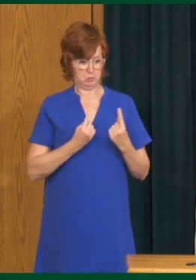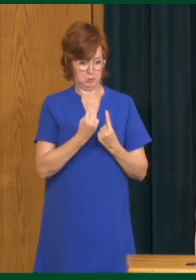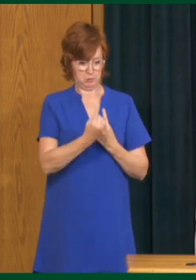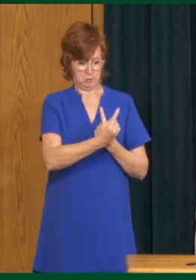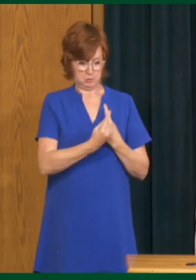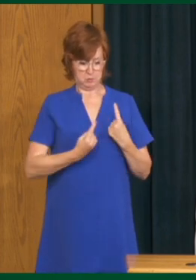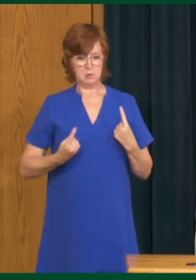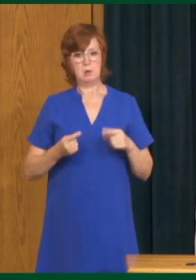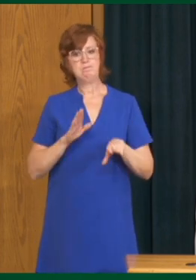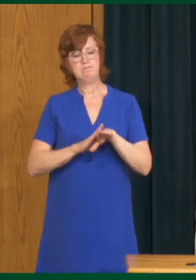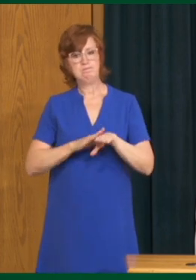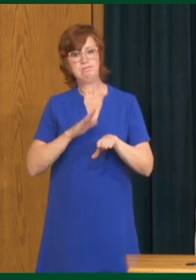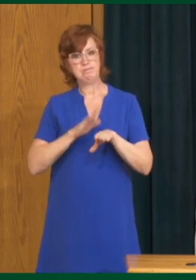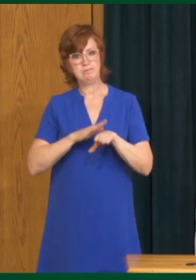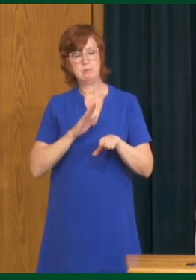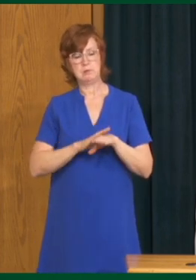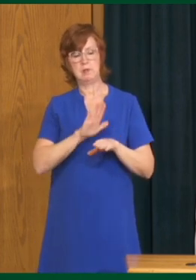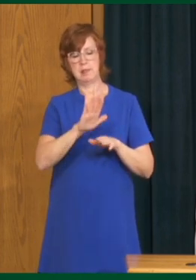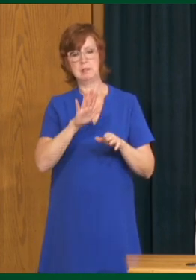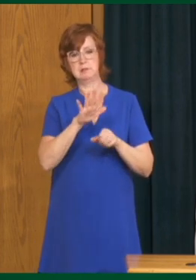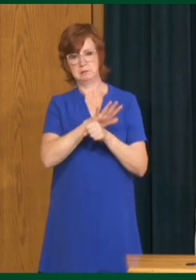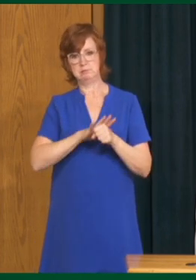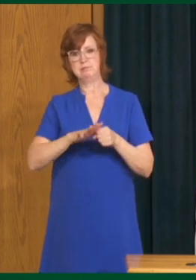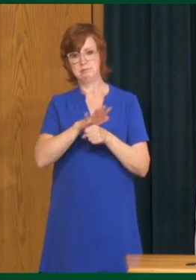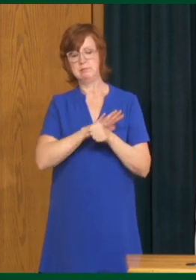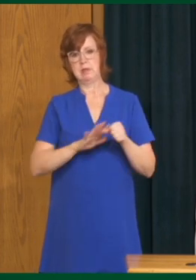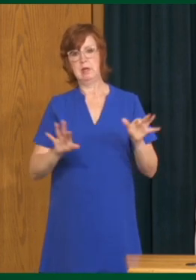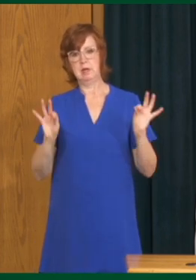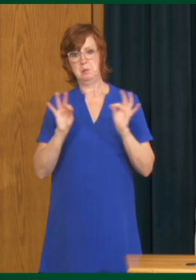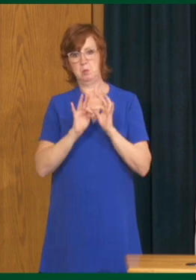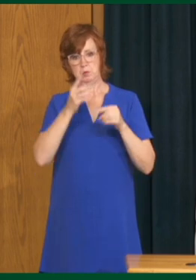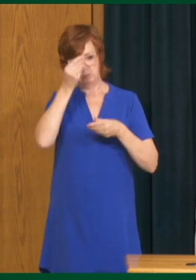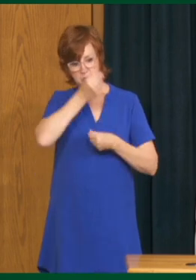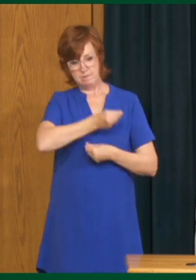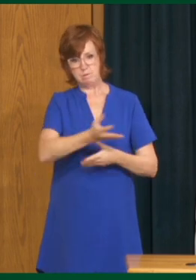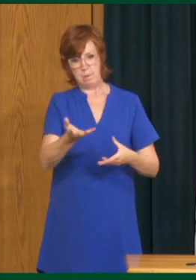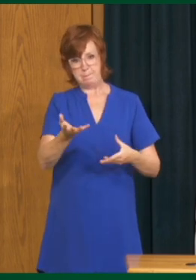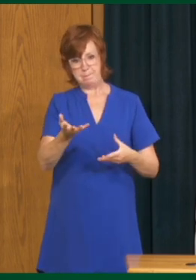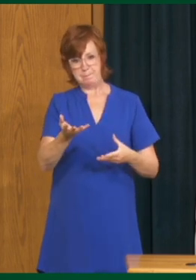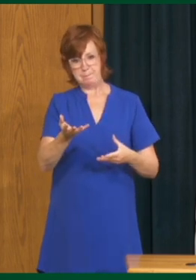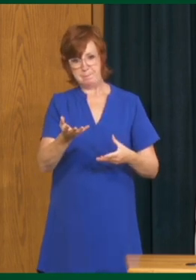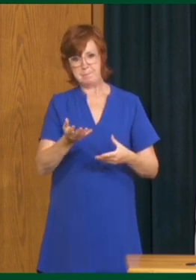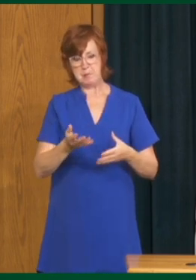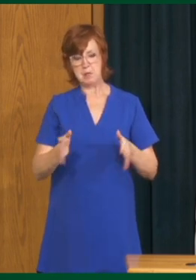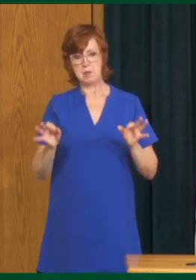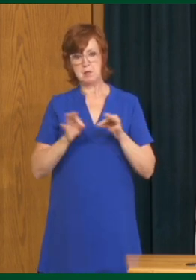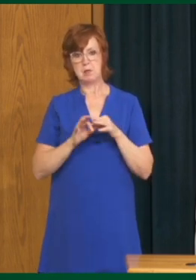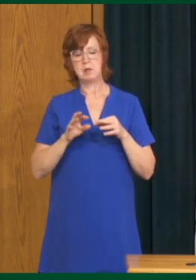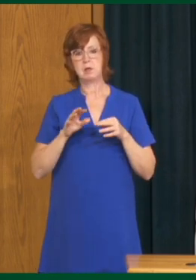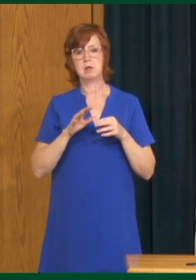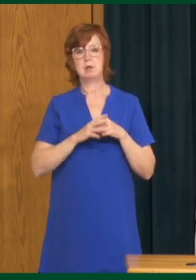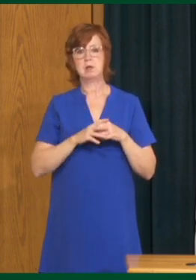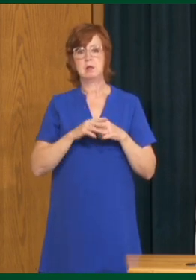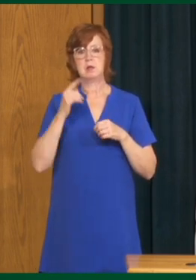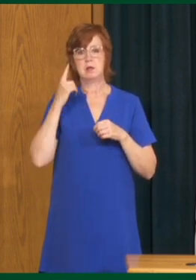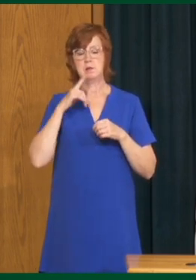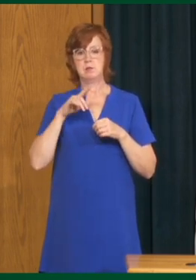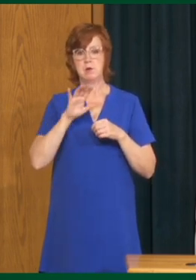is a reason to just make people aware in that community or that geographical area, whether it's an RM or some geographical